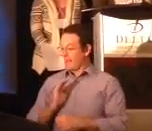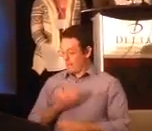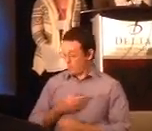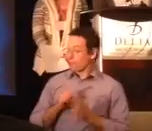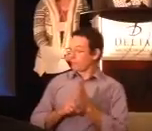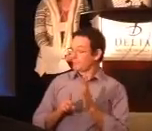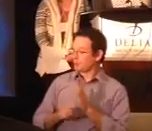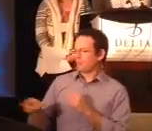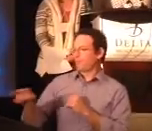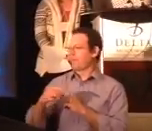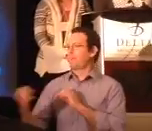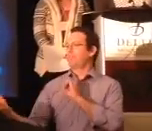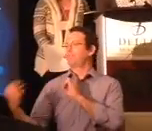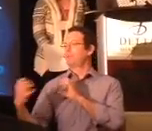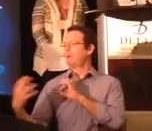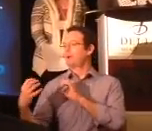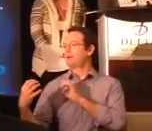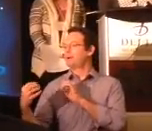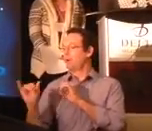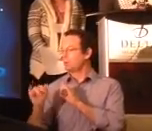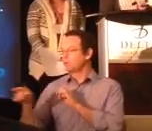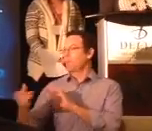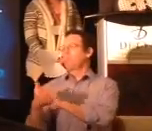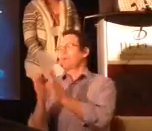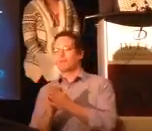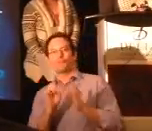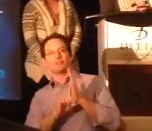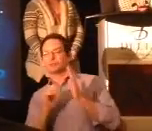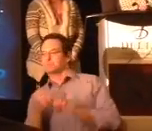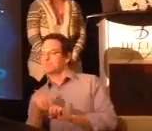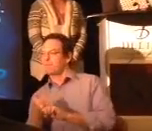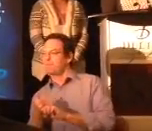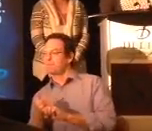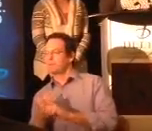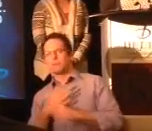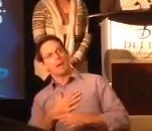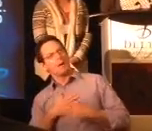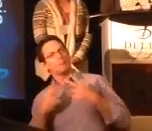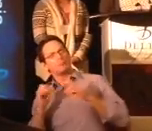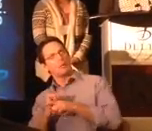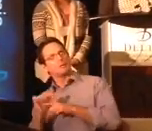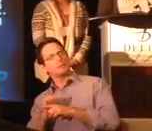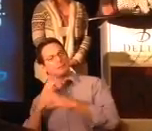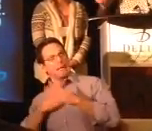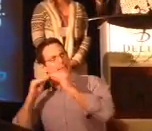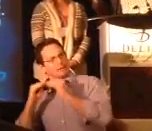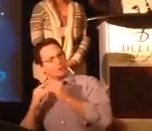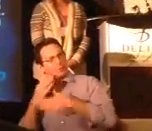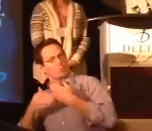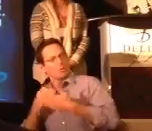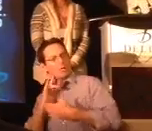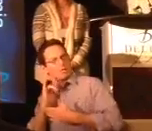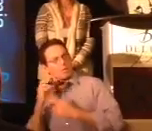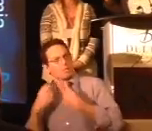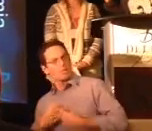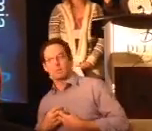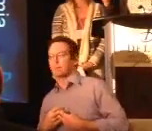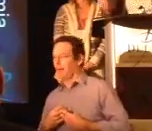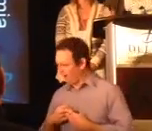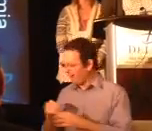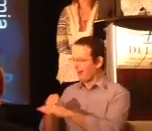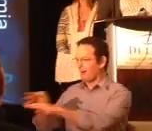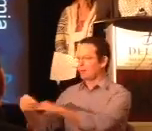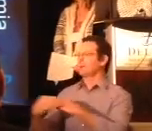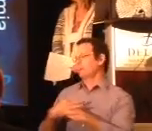well as becoming researchers about their own, their own practice. So, we're also trying to have an influence